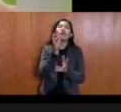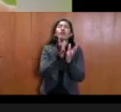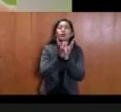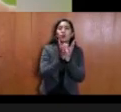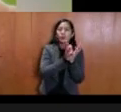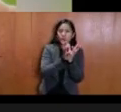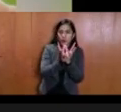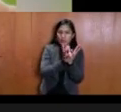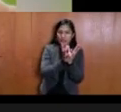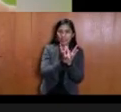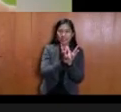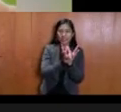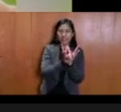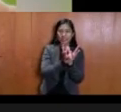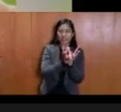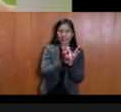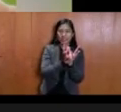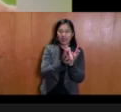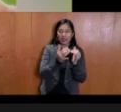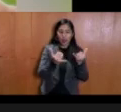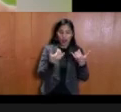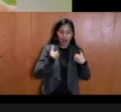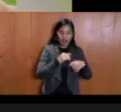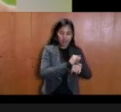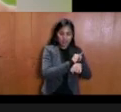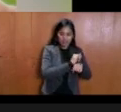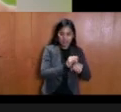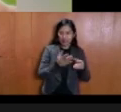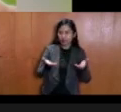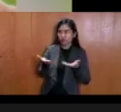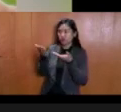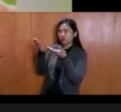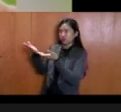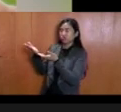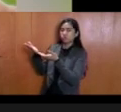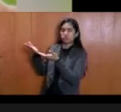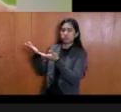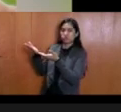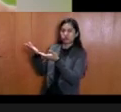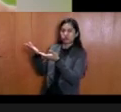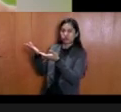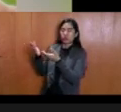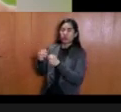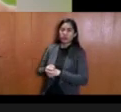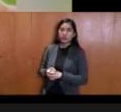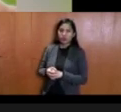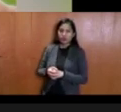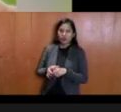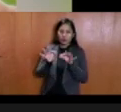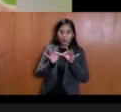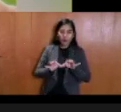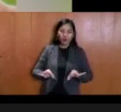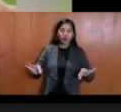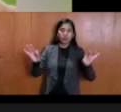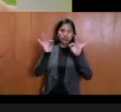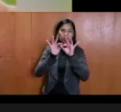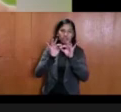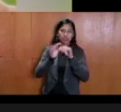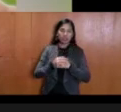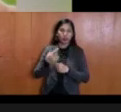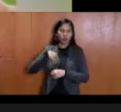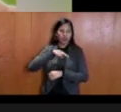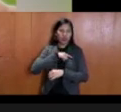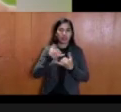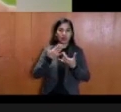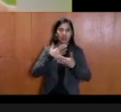have this industry being offered and for this industry to generate that very significant economic footprints that we're all enjoying